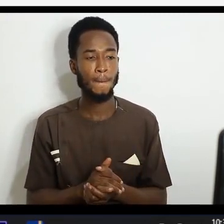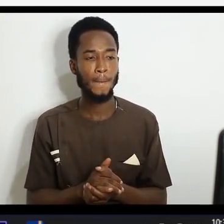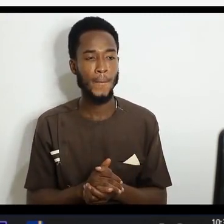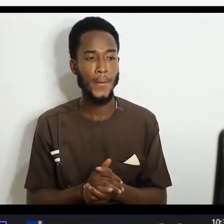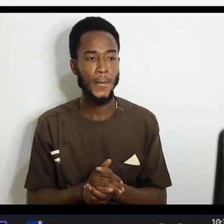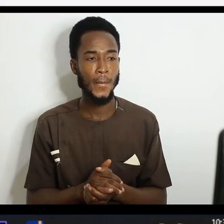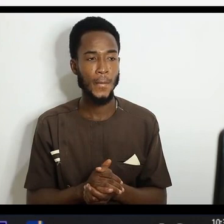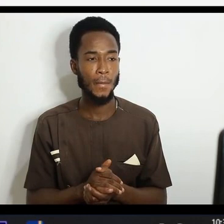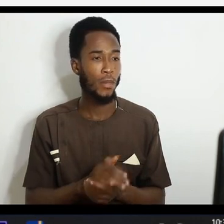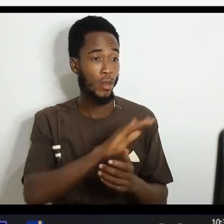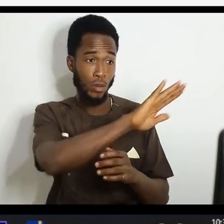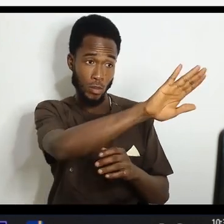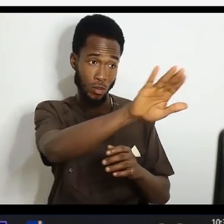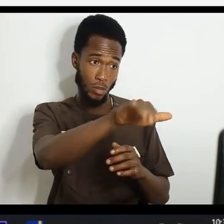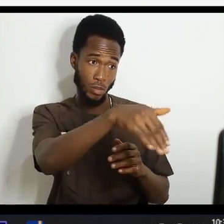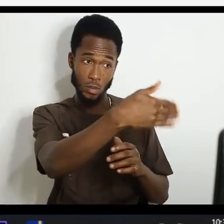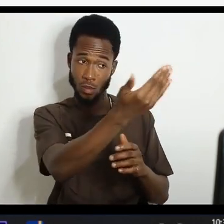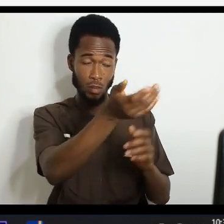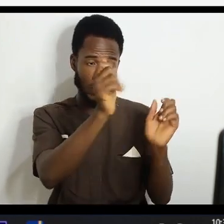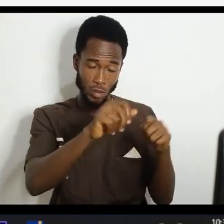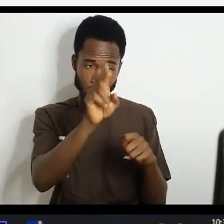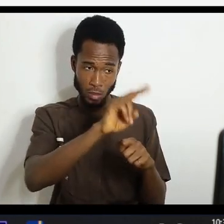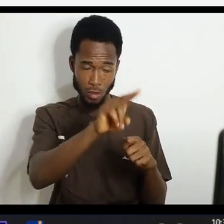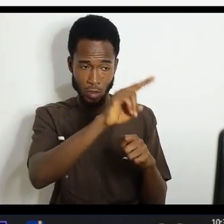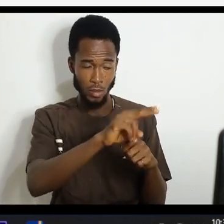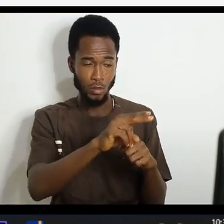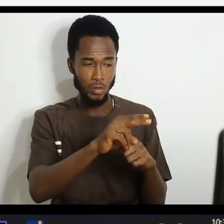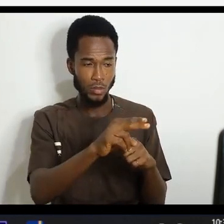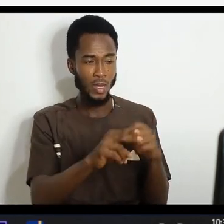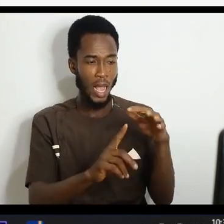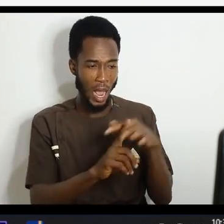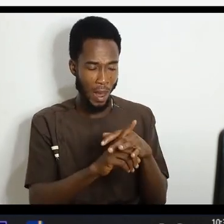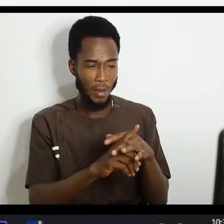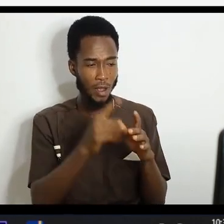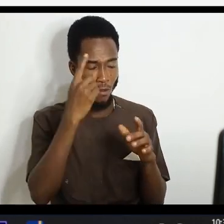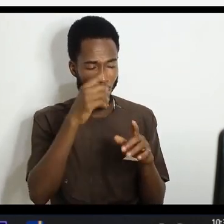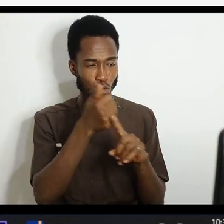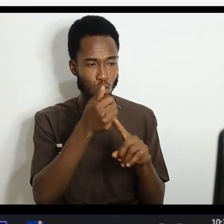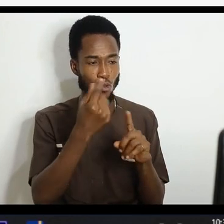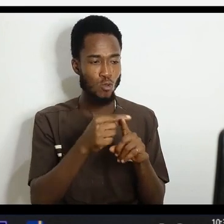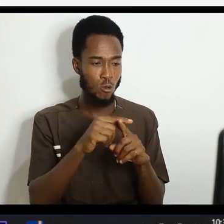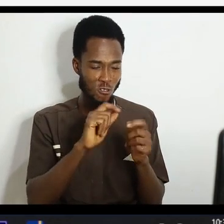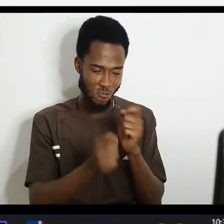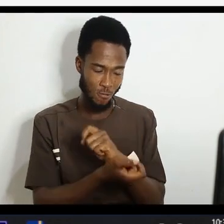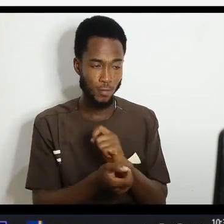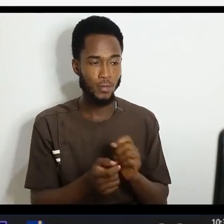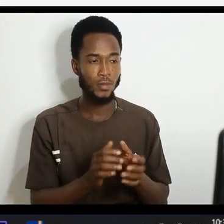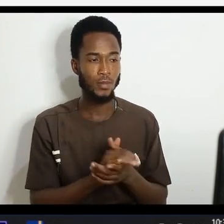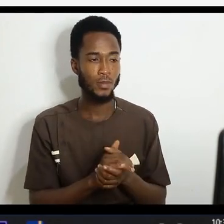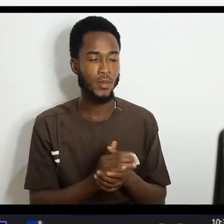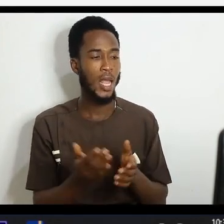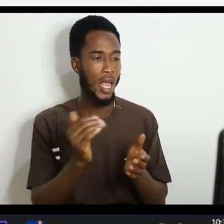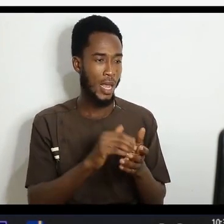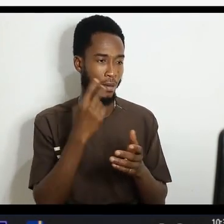okay, so all these can be applied to the picture that you have imported to your Word, and you can come